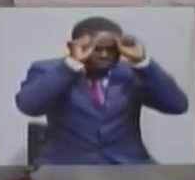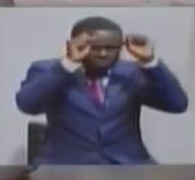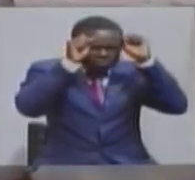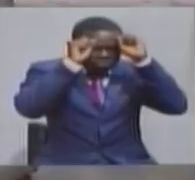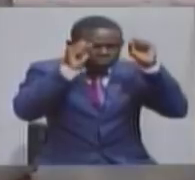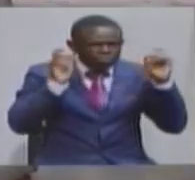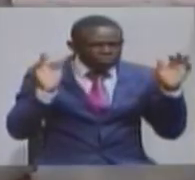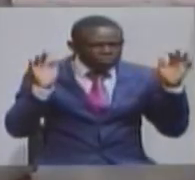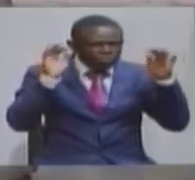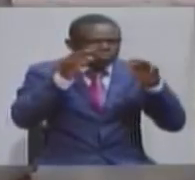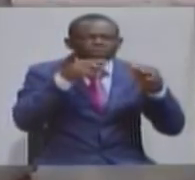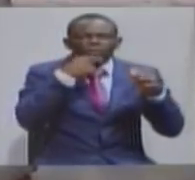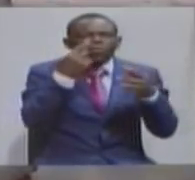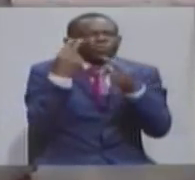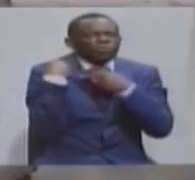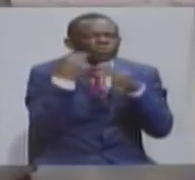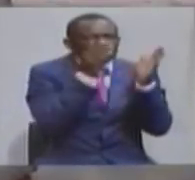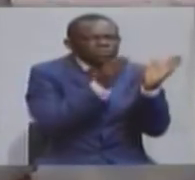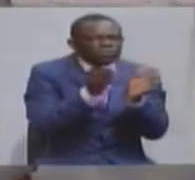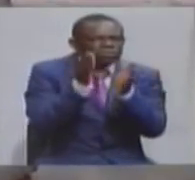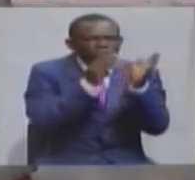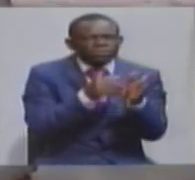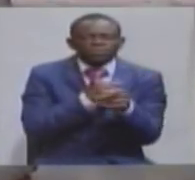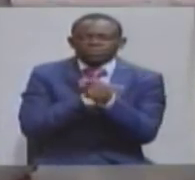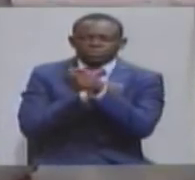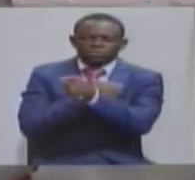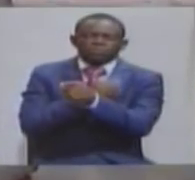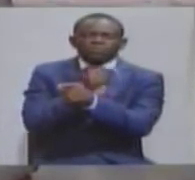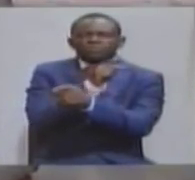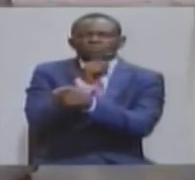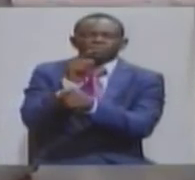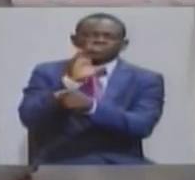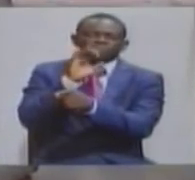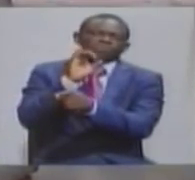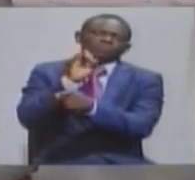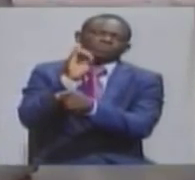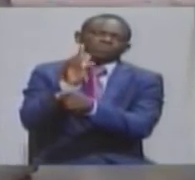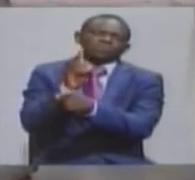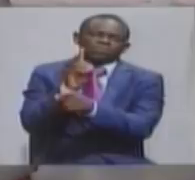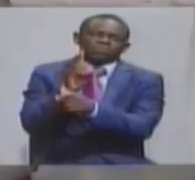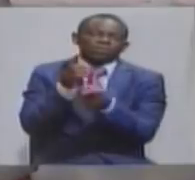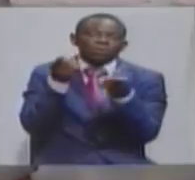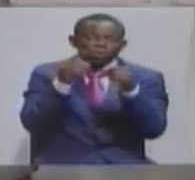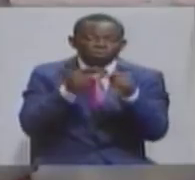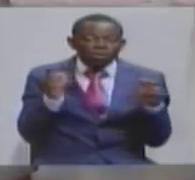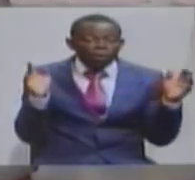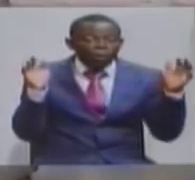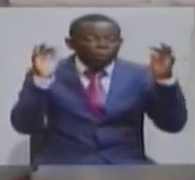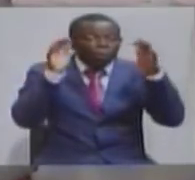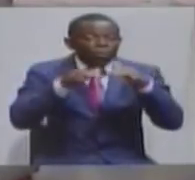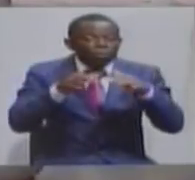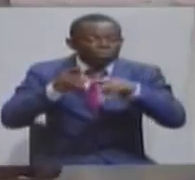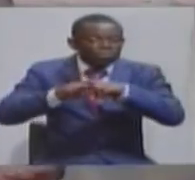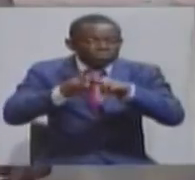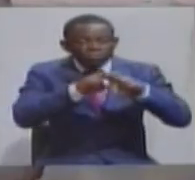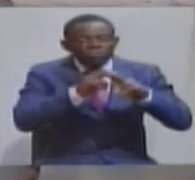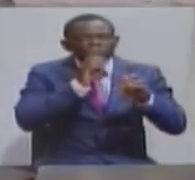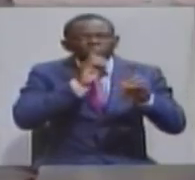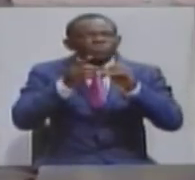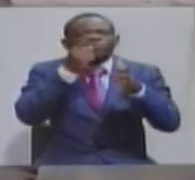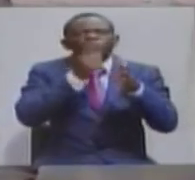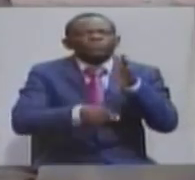and look at each other. They will go there and dialogue. And they will not go there and dialogue about the weather or the color of the